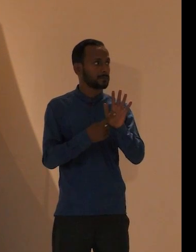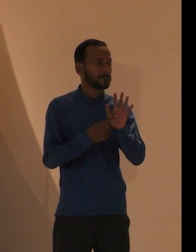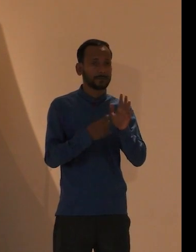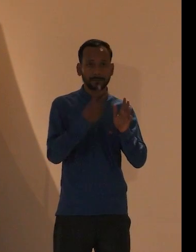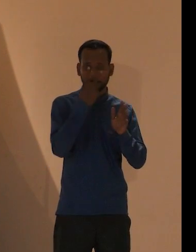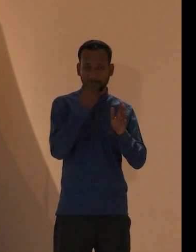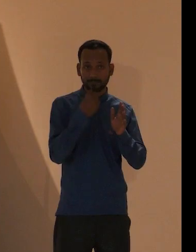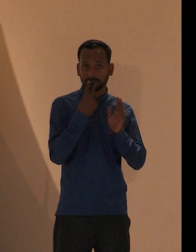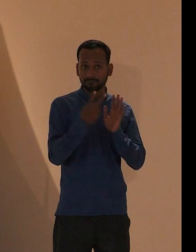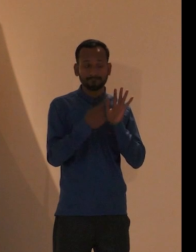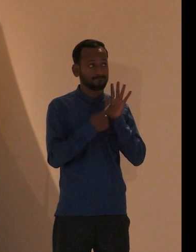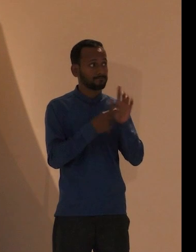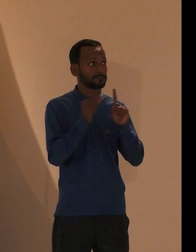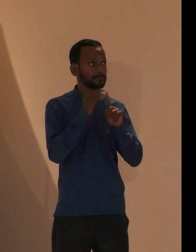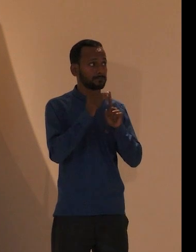visual representation of